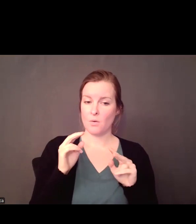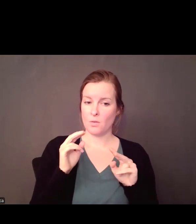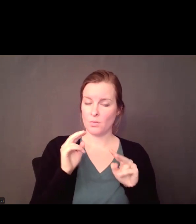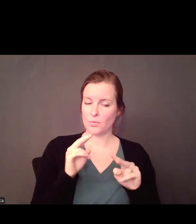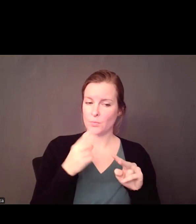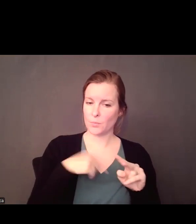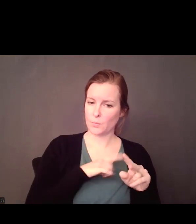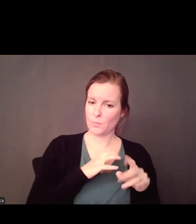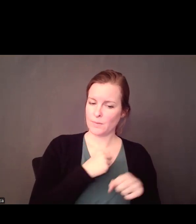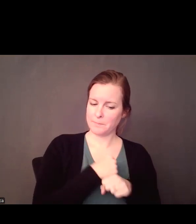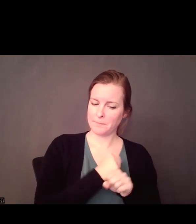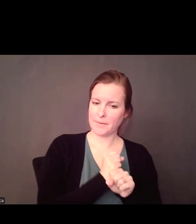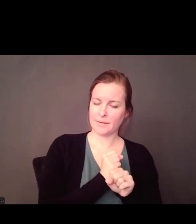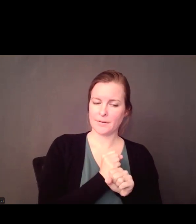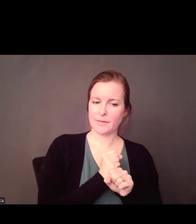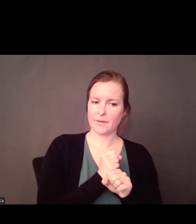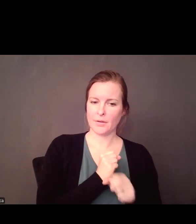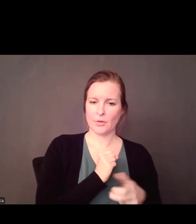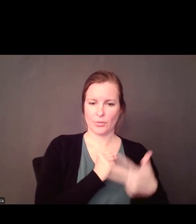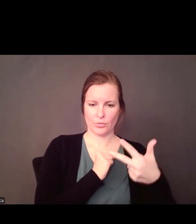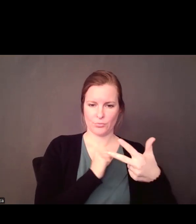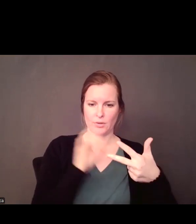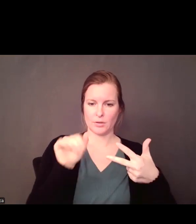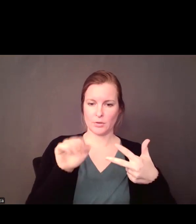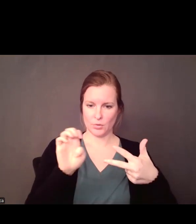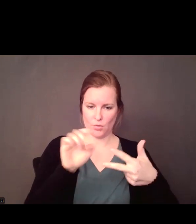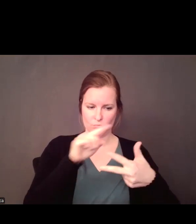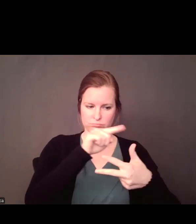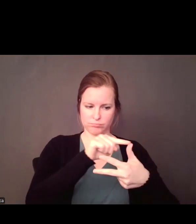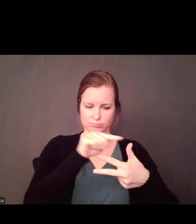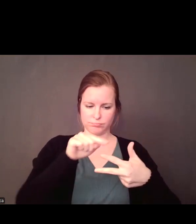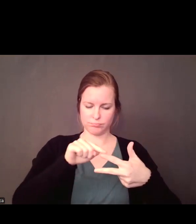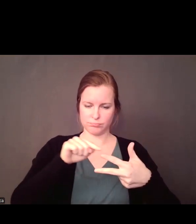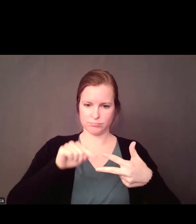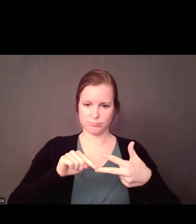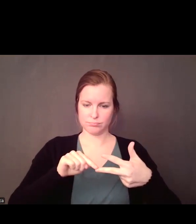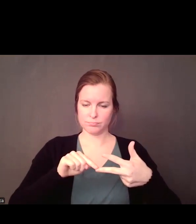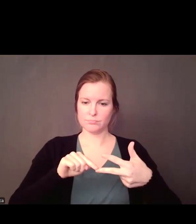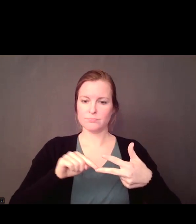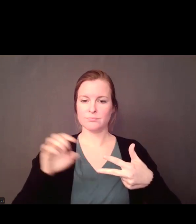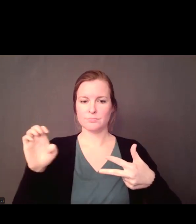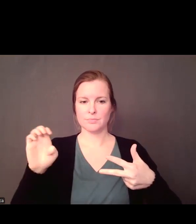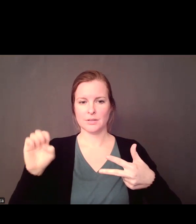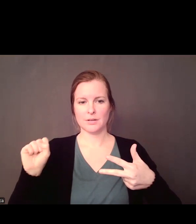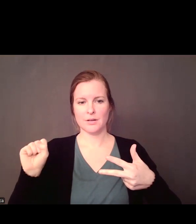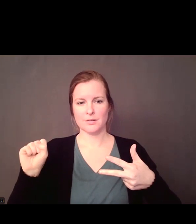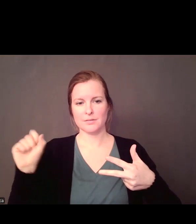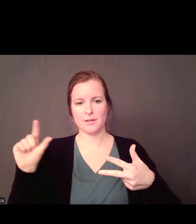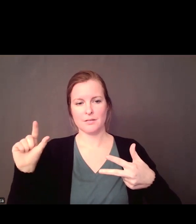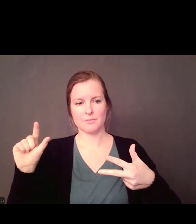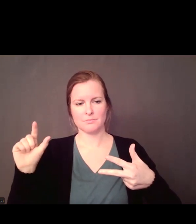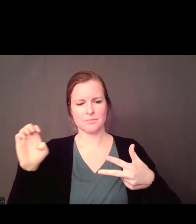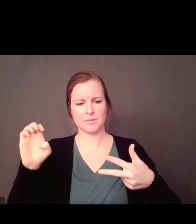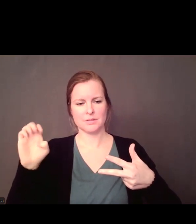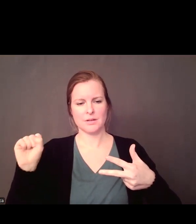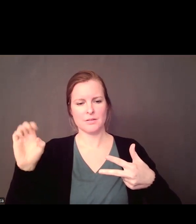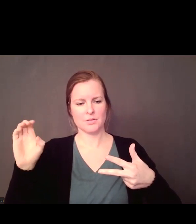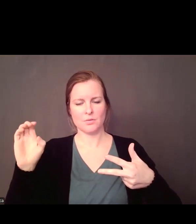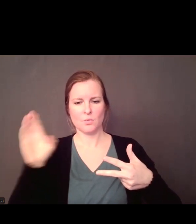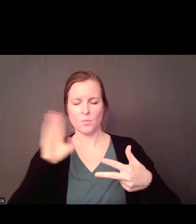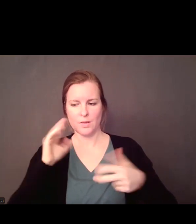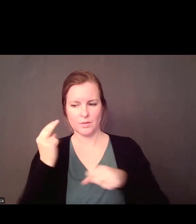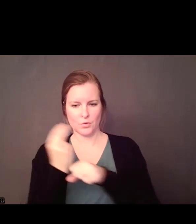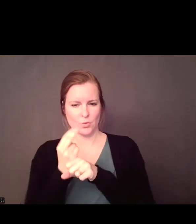create um, three different codes that ESOs could use to provide specific services while working with